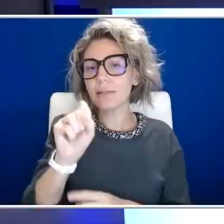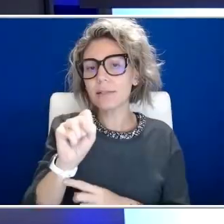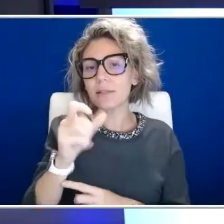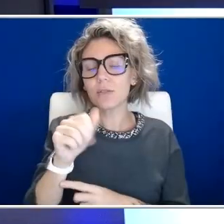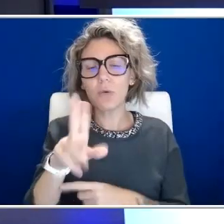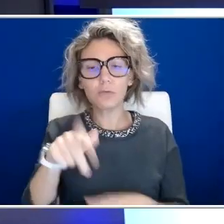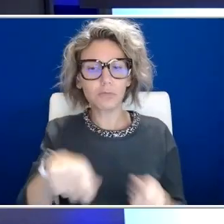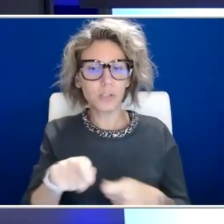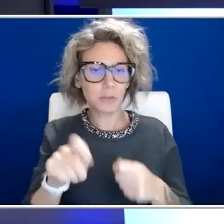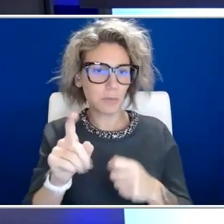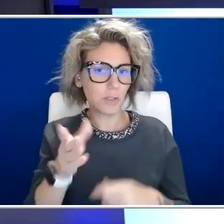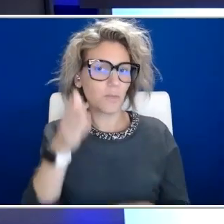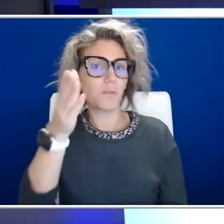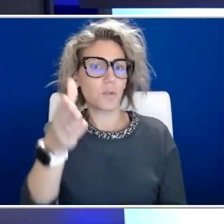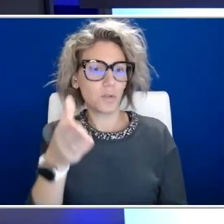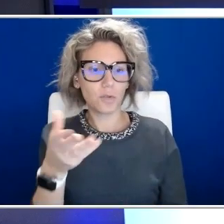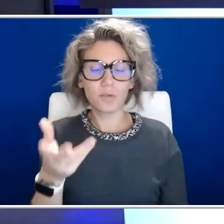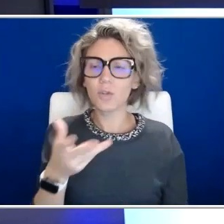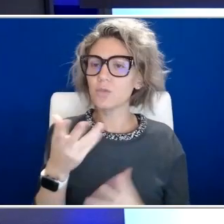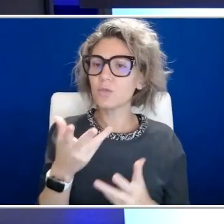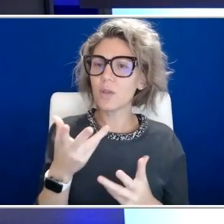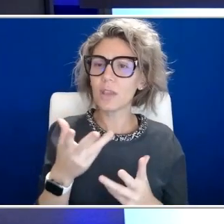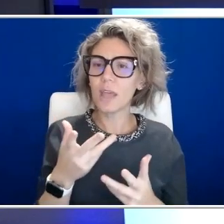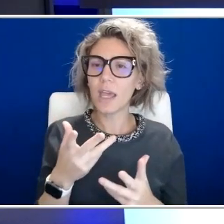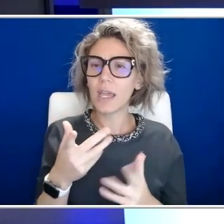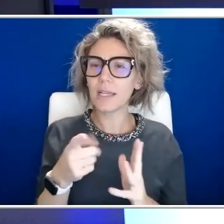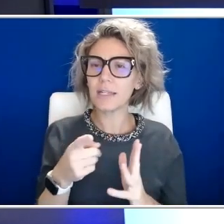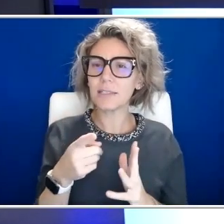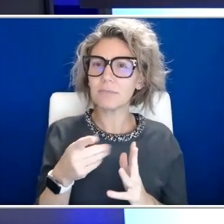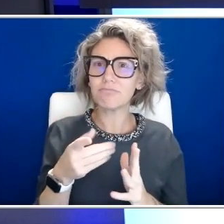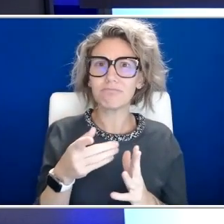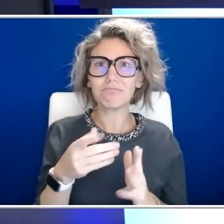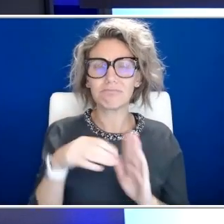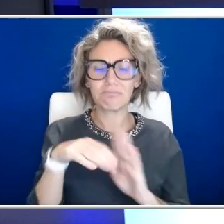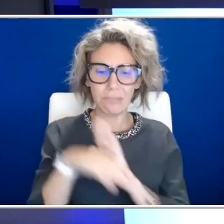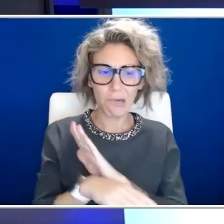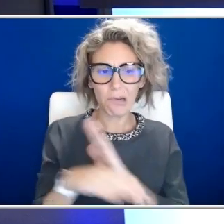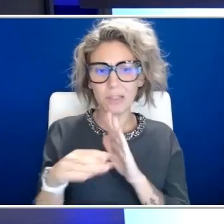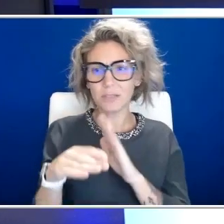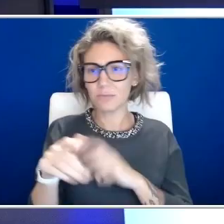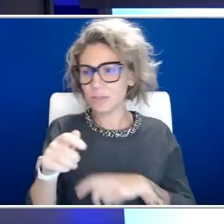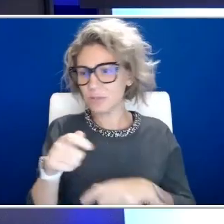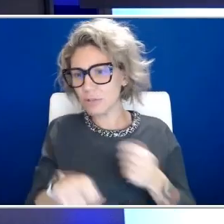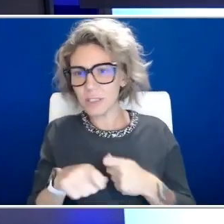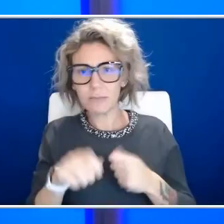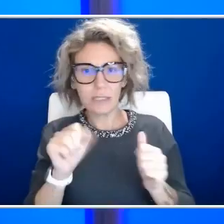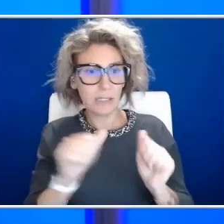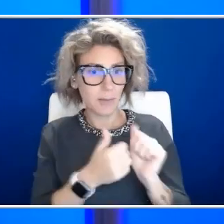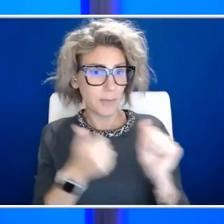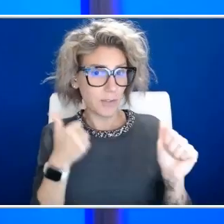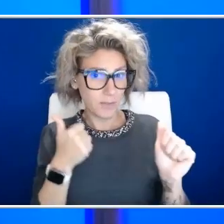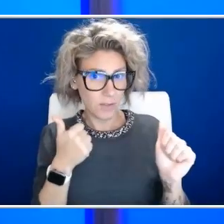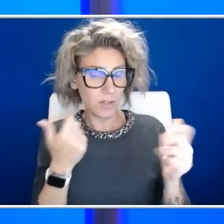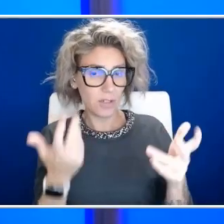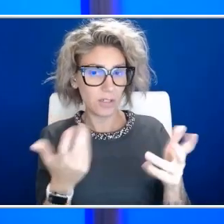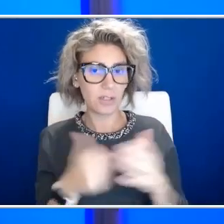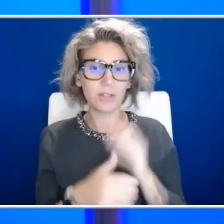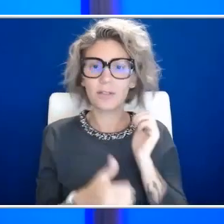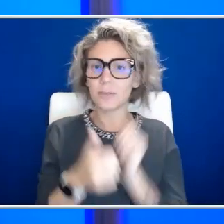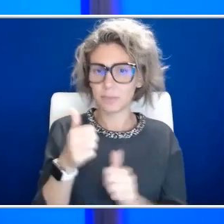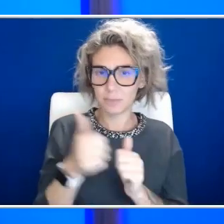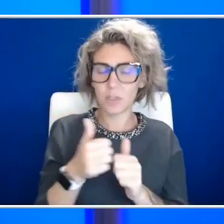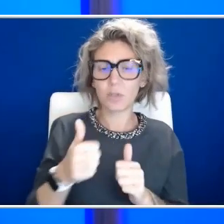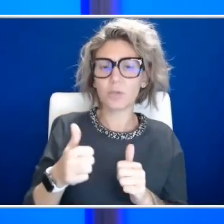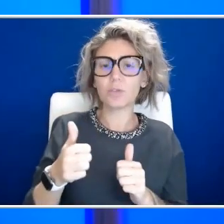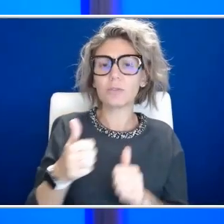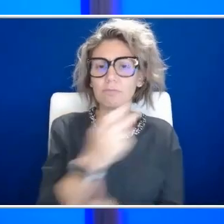Well, so that was my question. What is that progression to transplant? Can it be avoided? Most of the patients who have Alport's